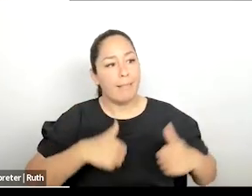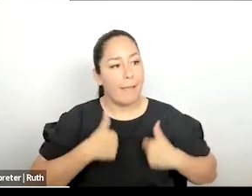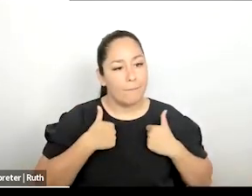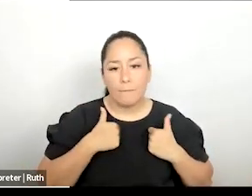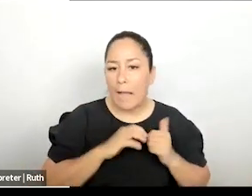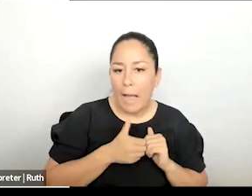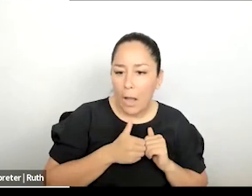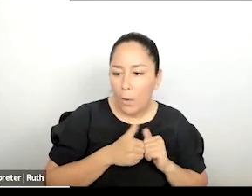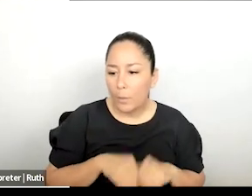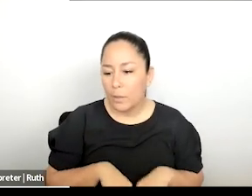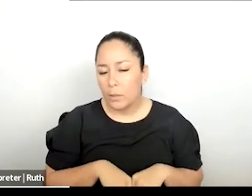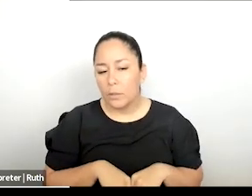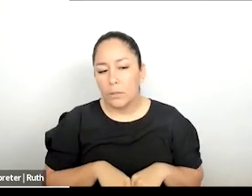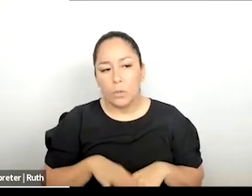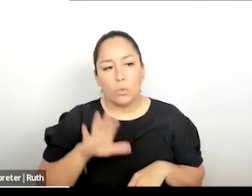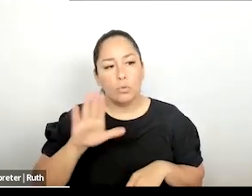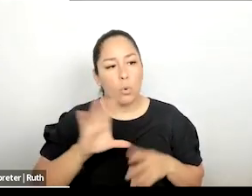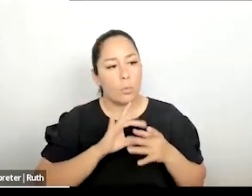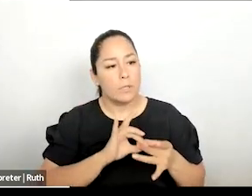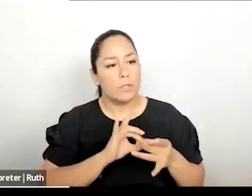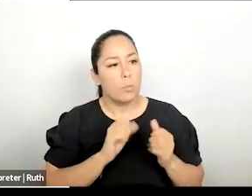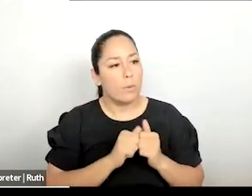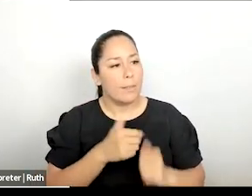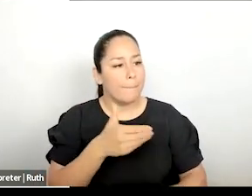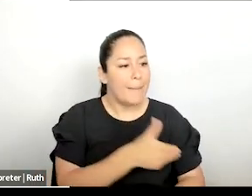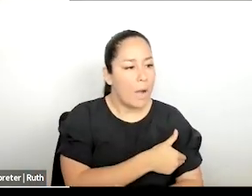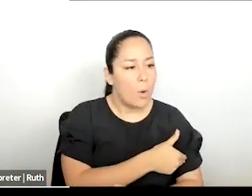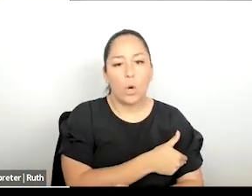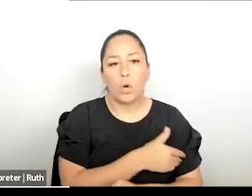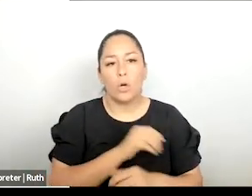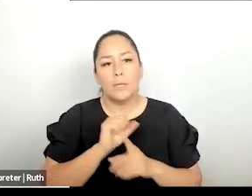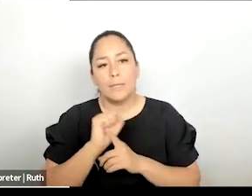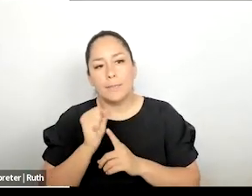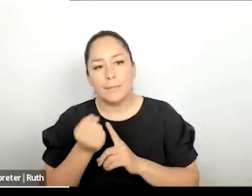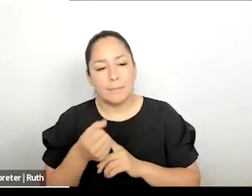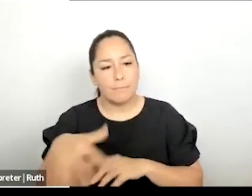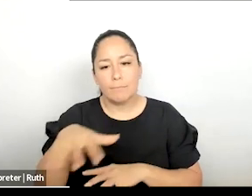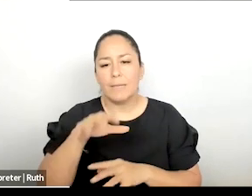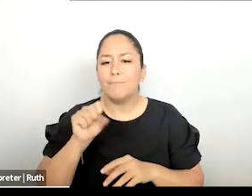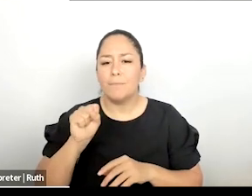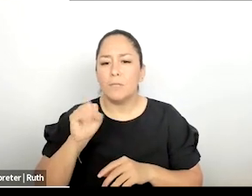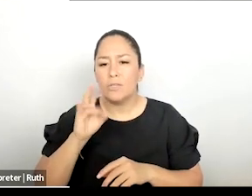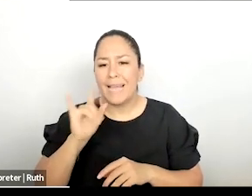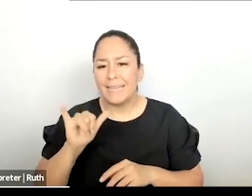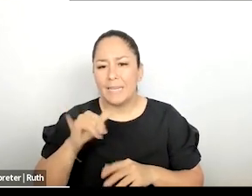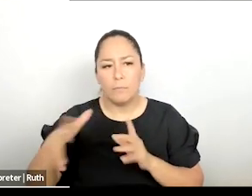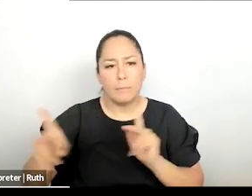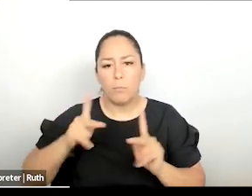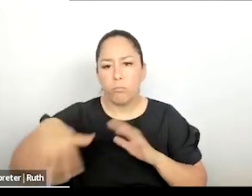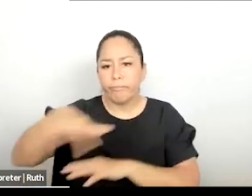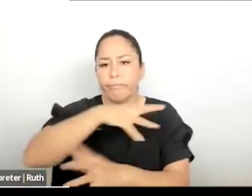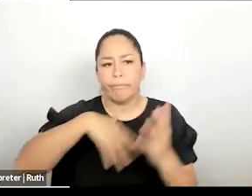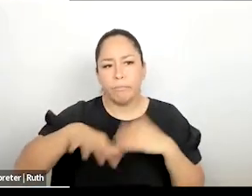ways in which you think about your relationship to power and society around you. So we use this broad definition